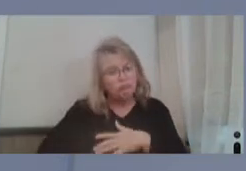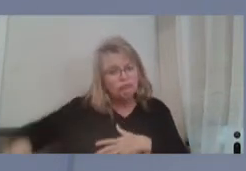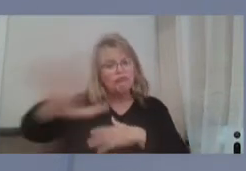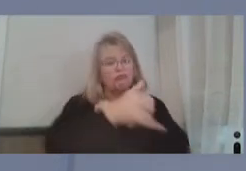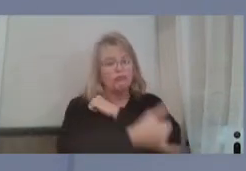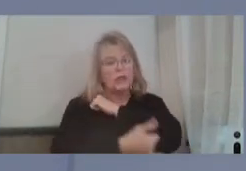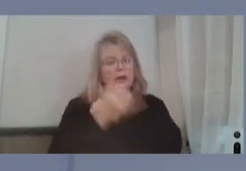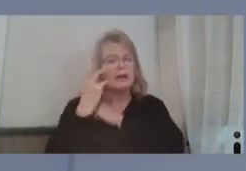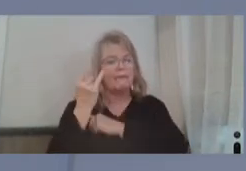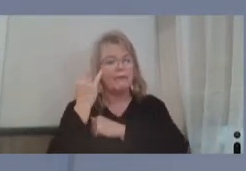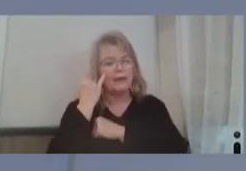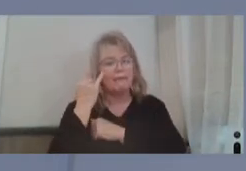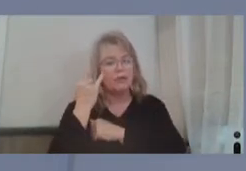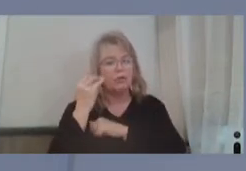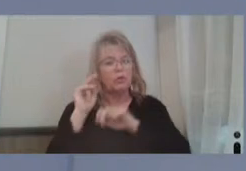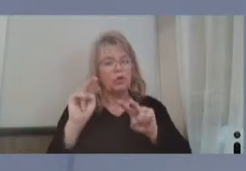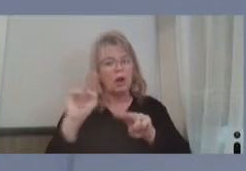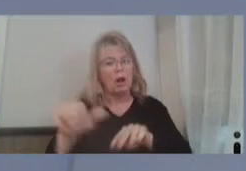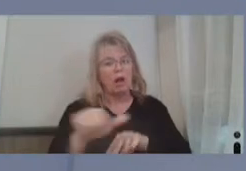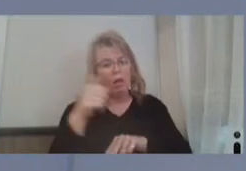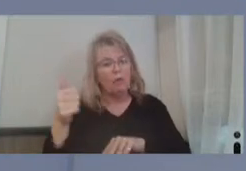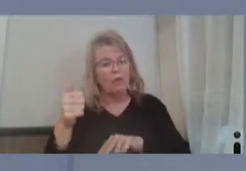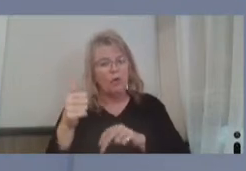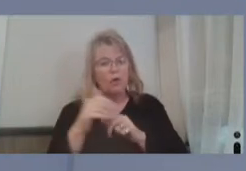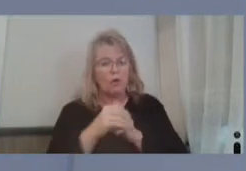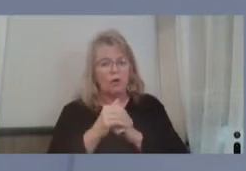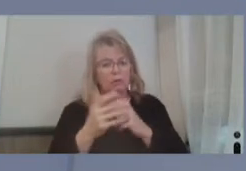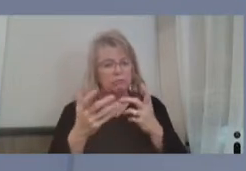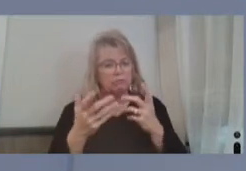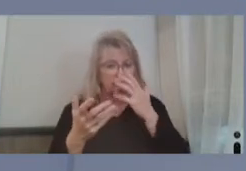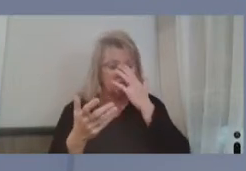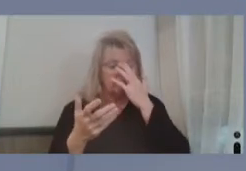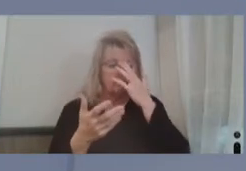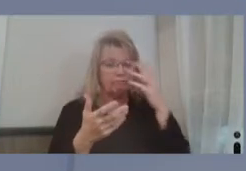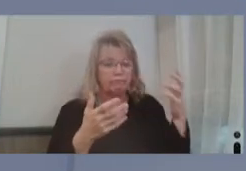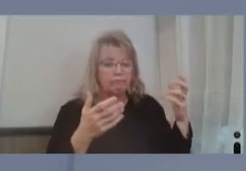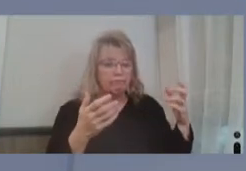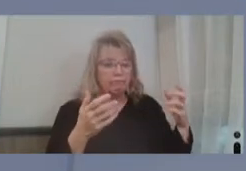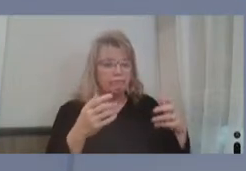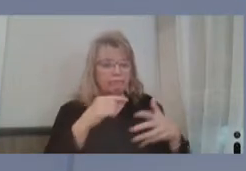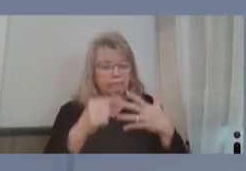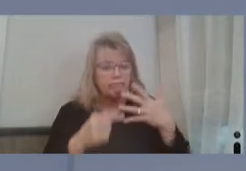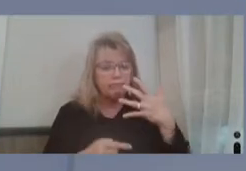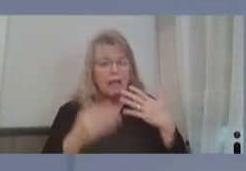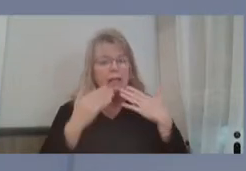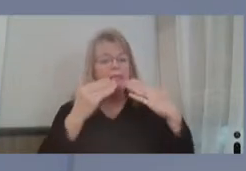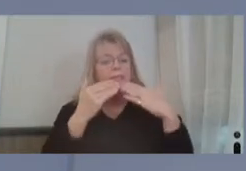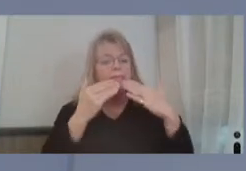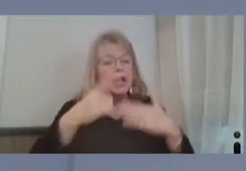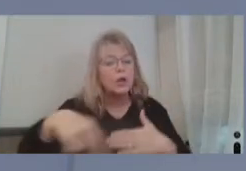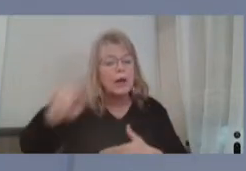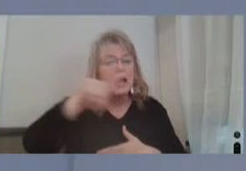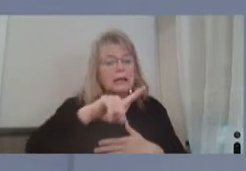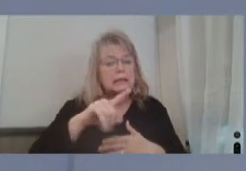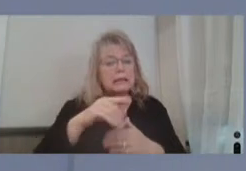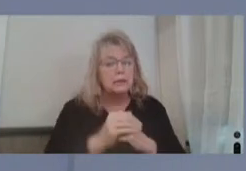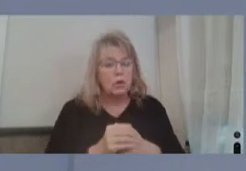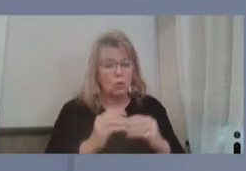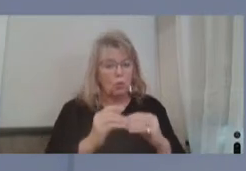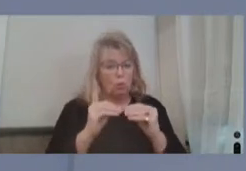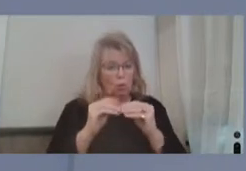any other major city like those that we often visit. Okay, thank you guys. We have one